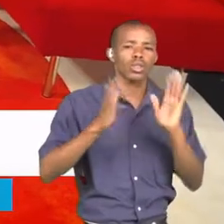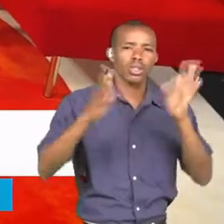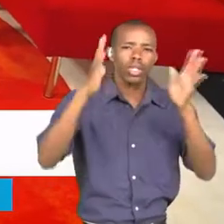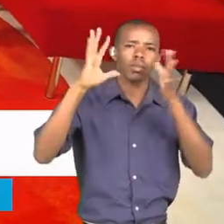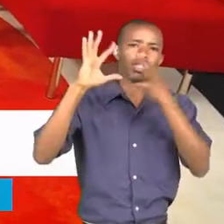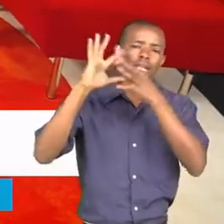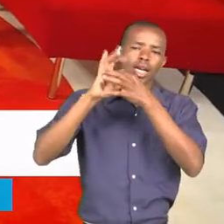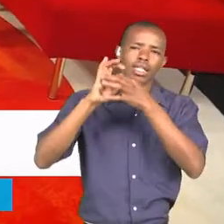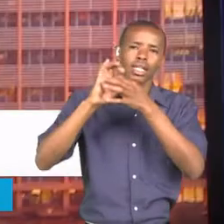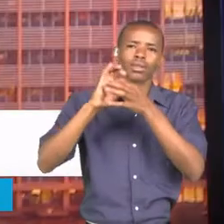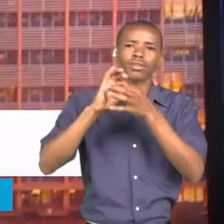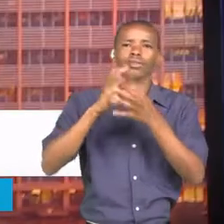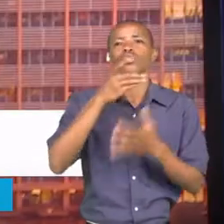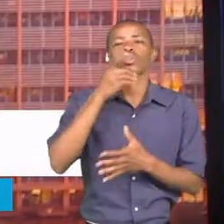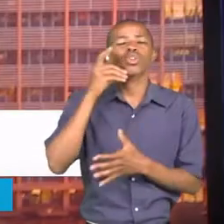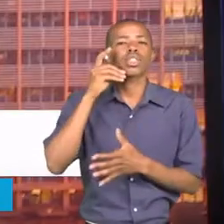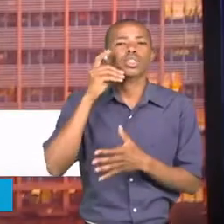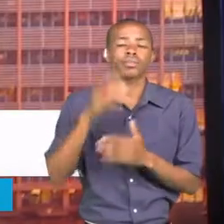hunger.